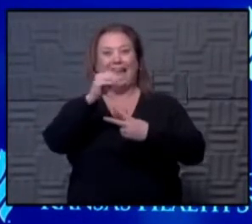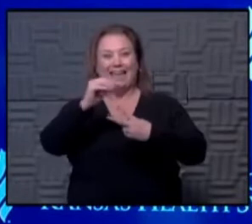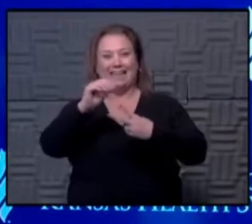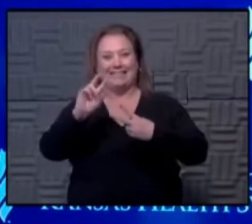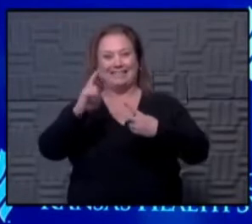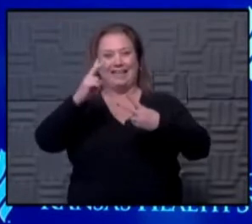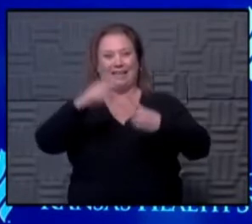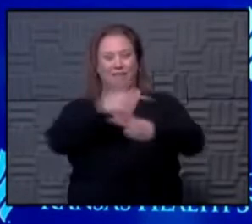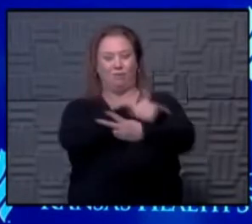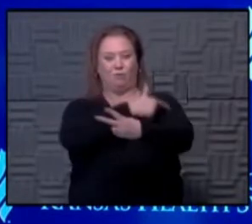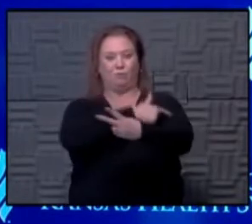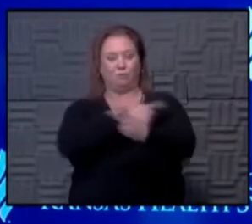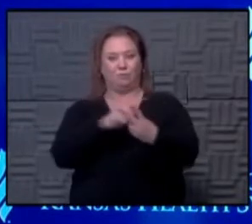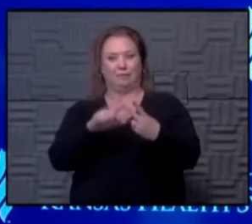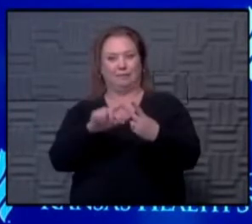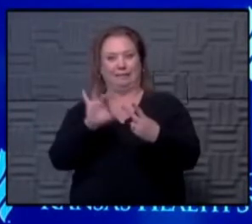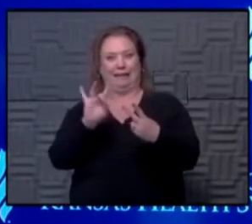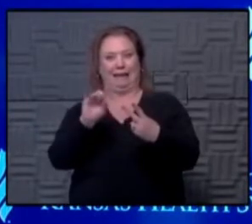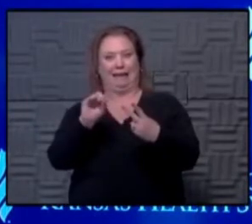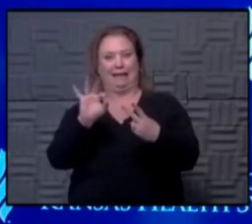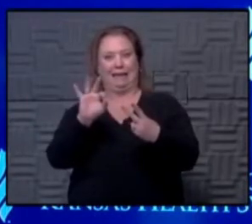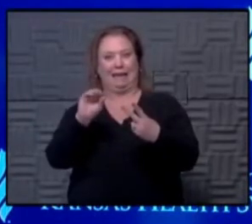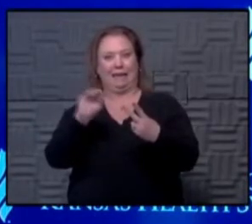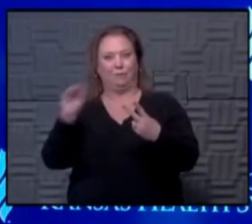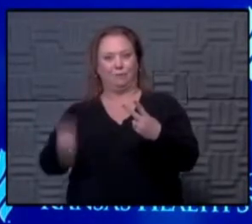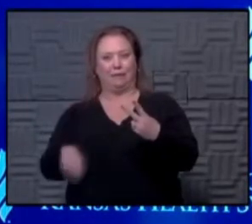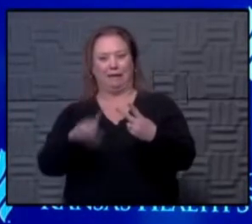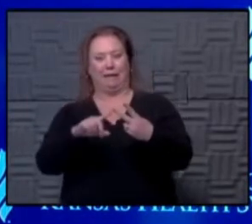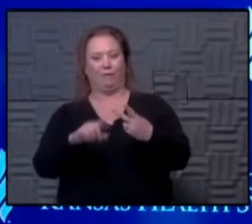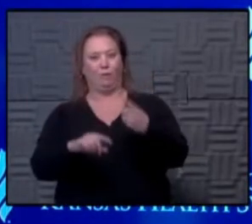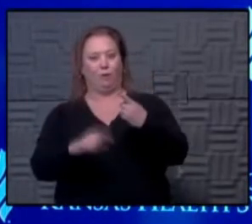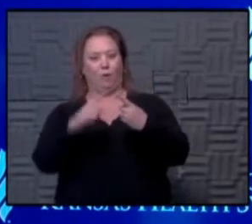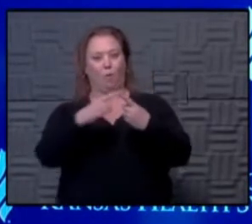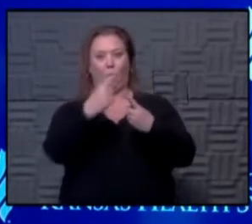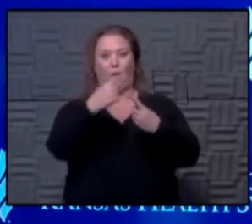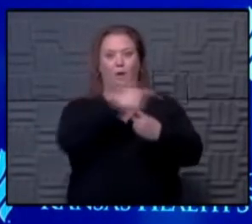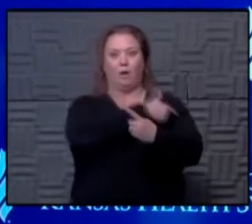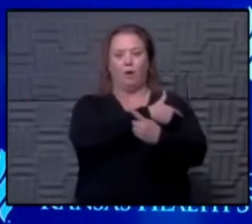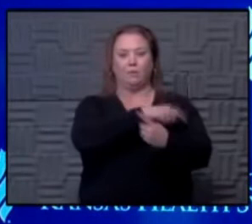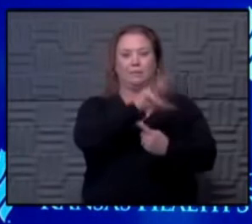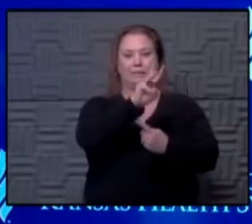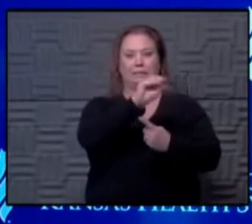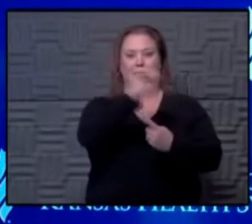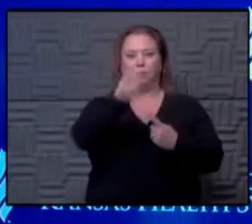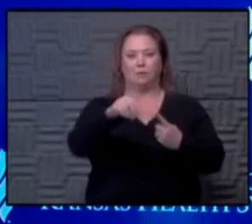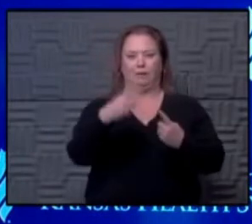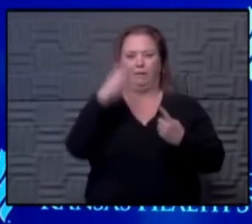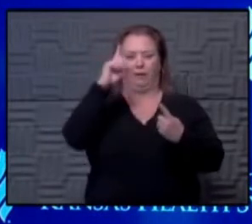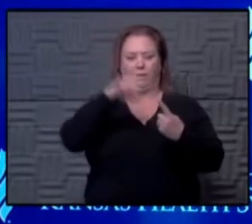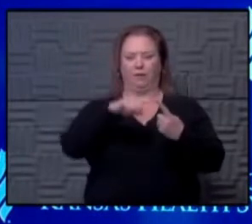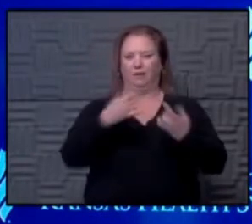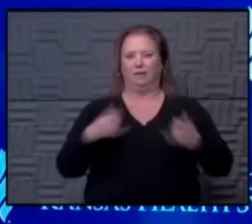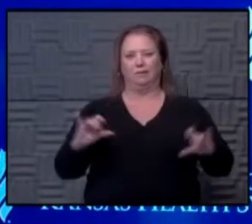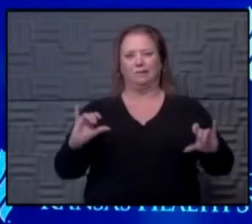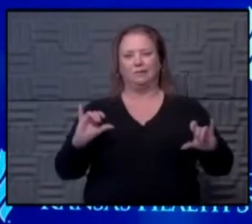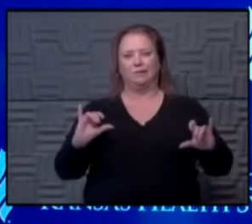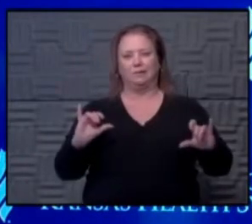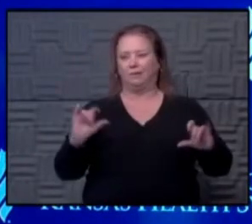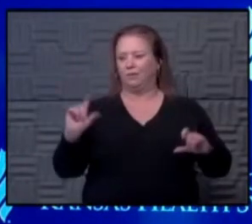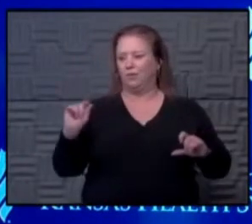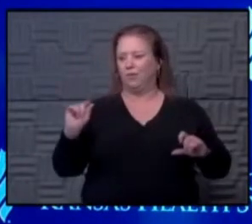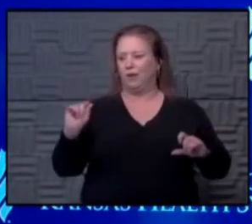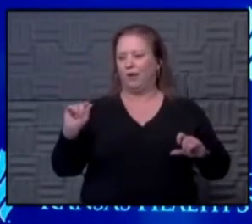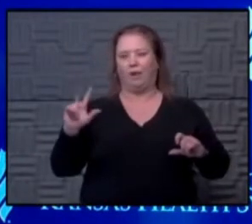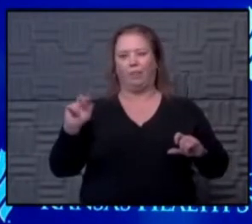days. If, say, we are at a 60% efficacy by only giving one dose, and we still are only getting to 20